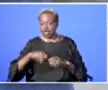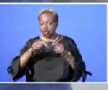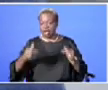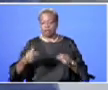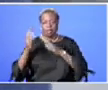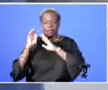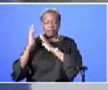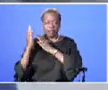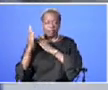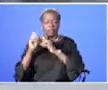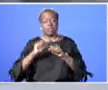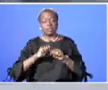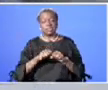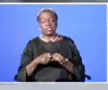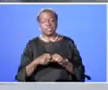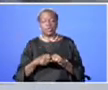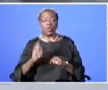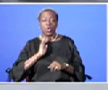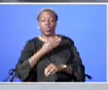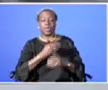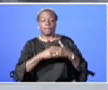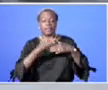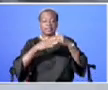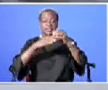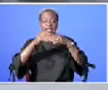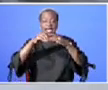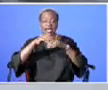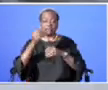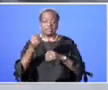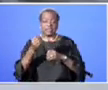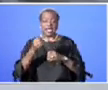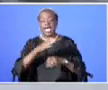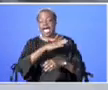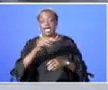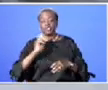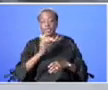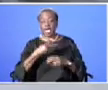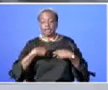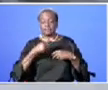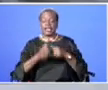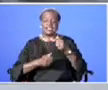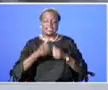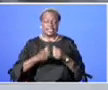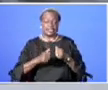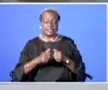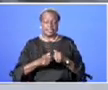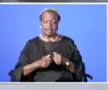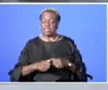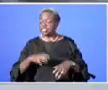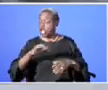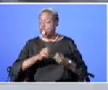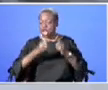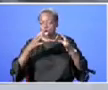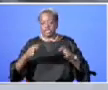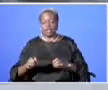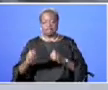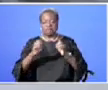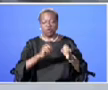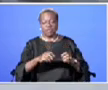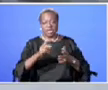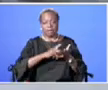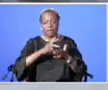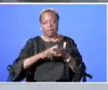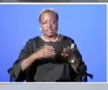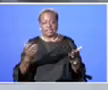so we're building out, and then we have to assess. There are a lot of moving parts here. Do we put time